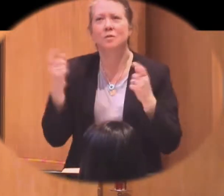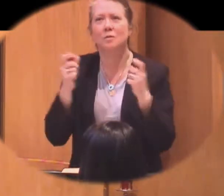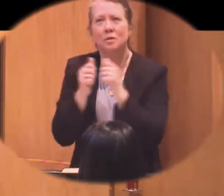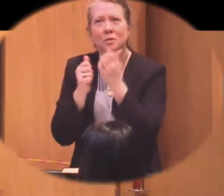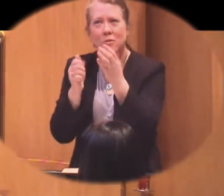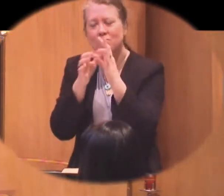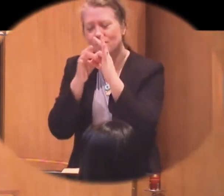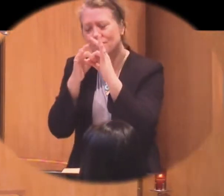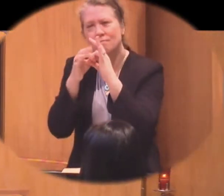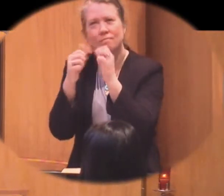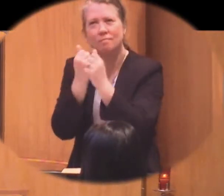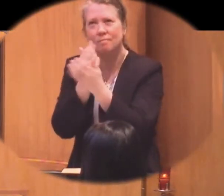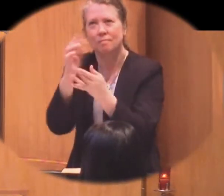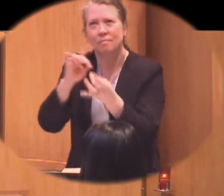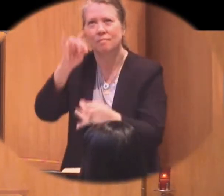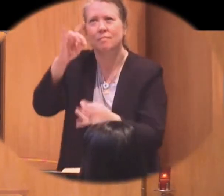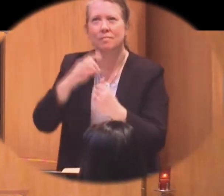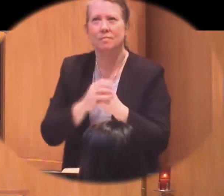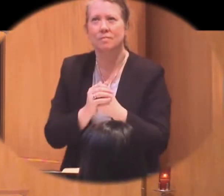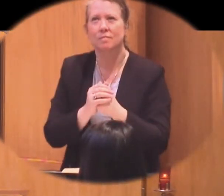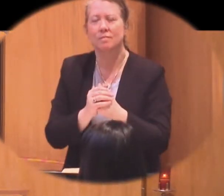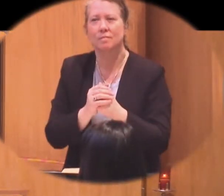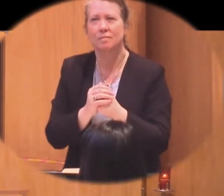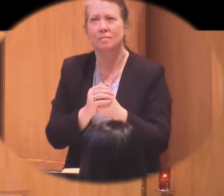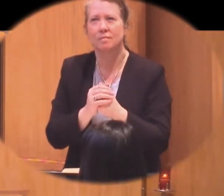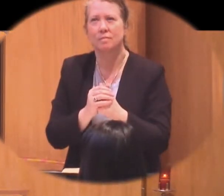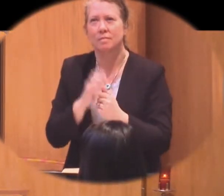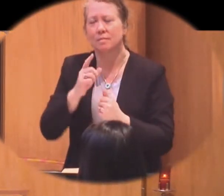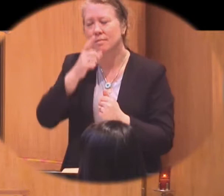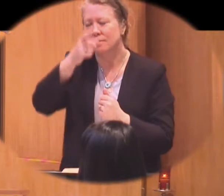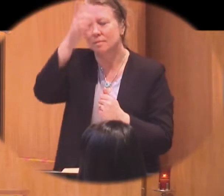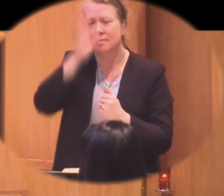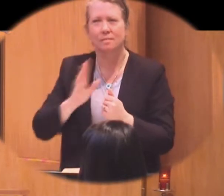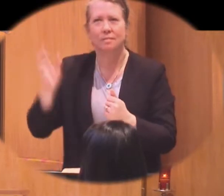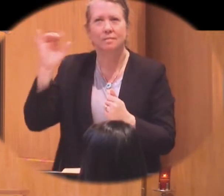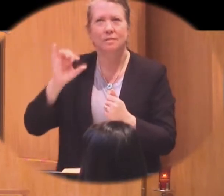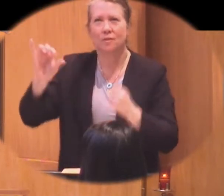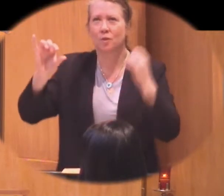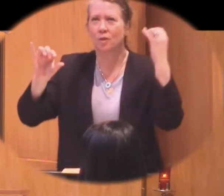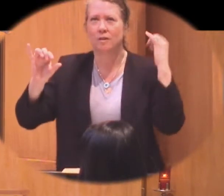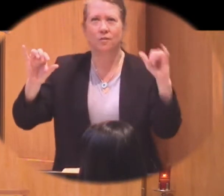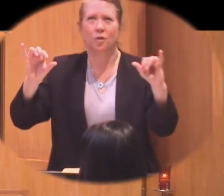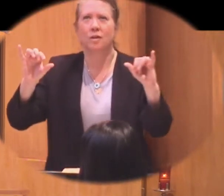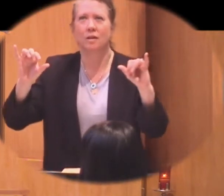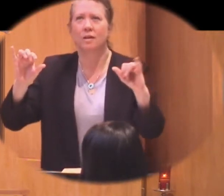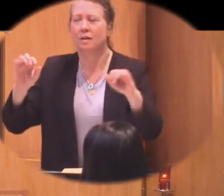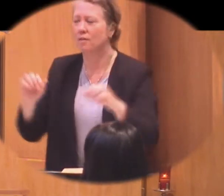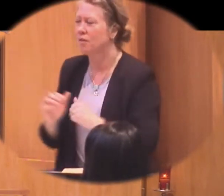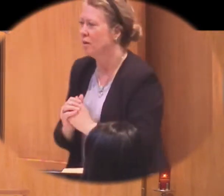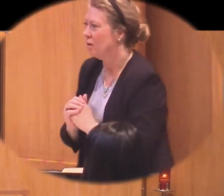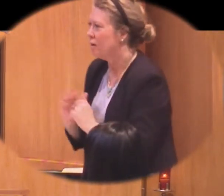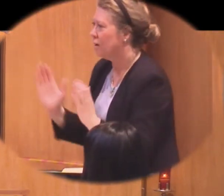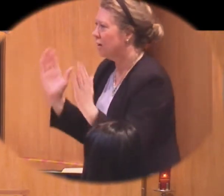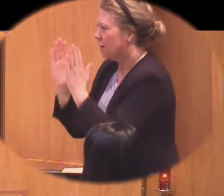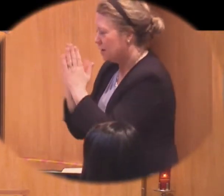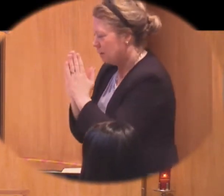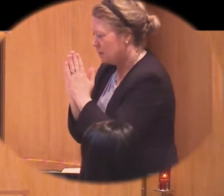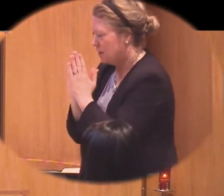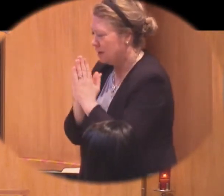and reigns with you in the unity of the Holy Spirit, one God forever and